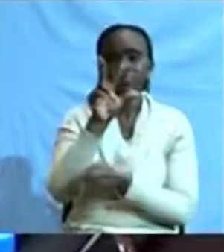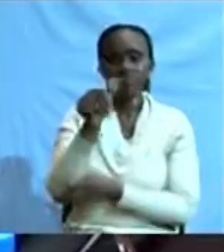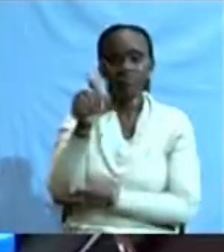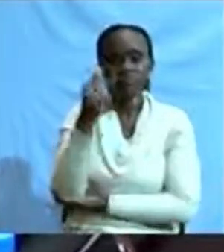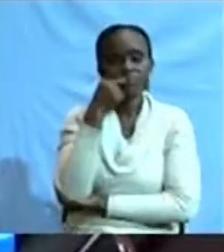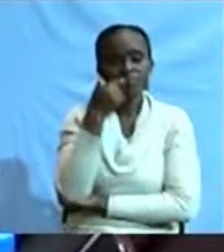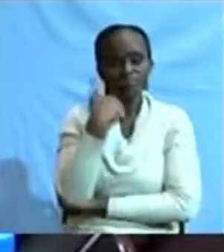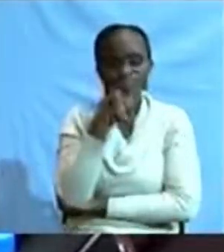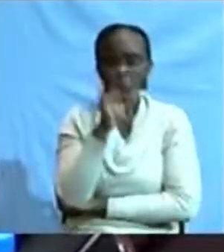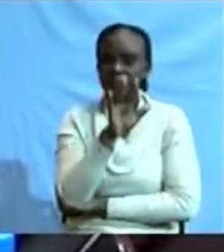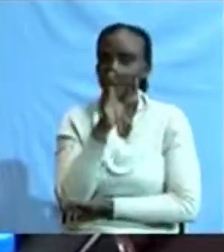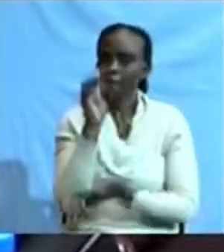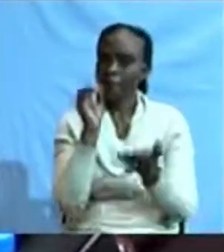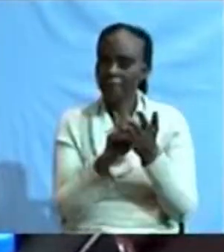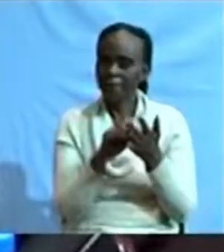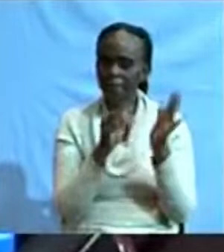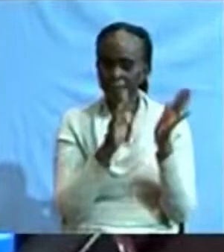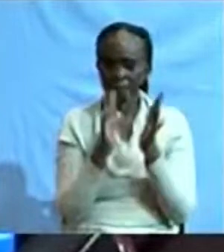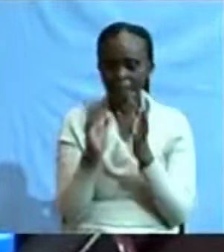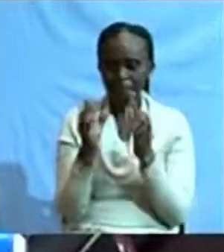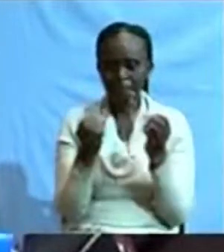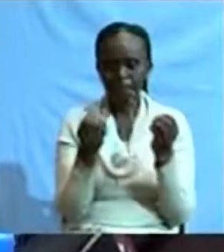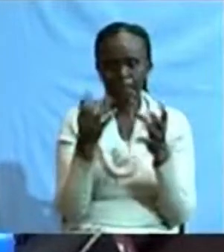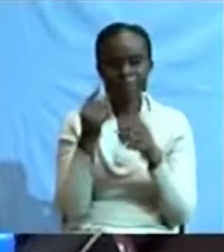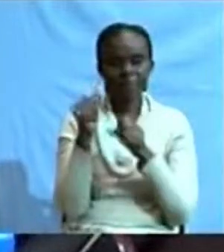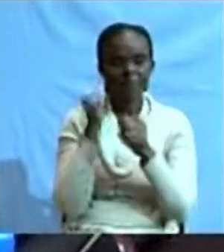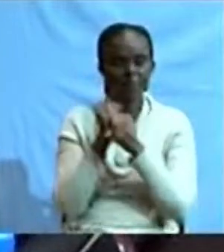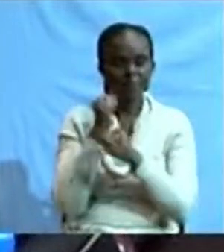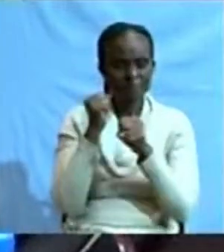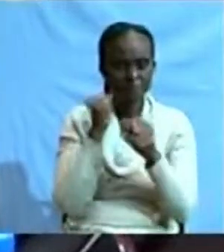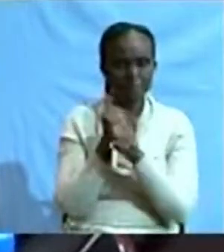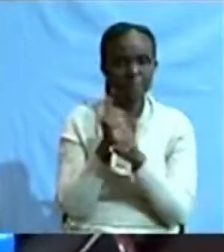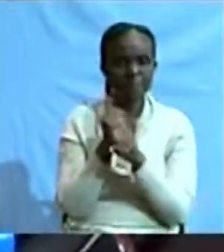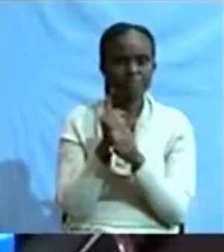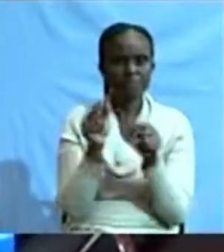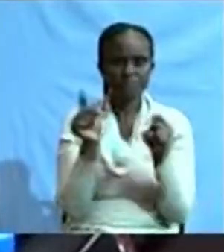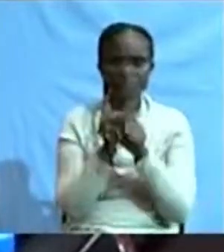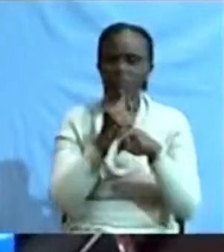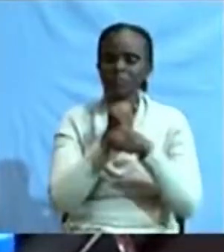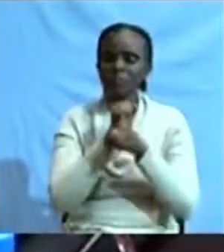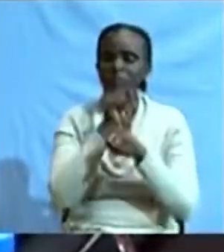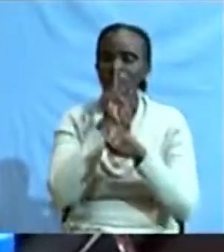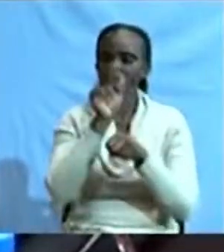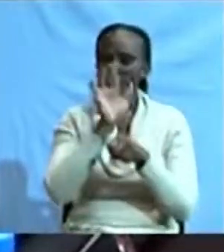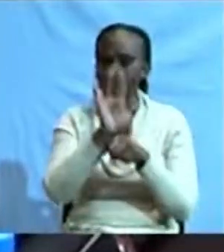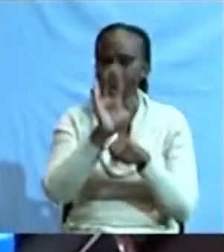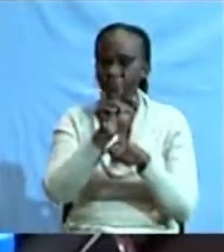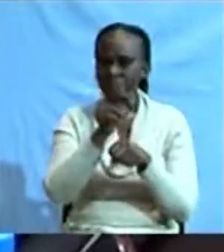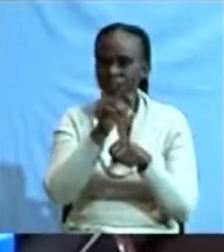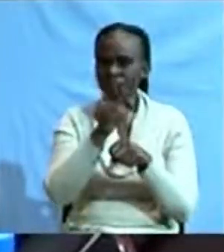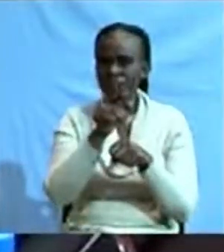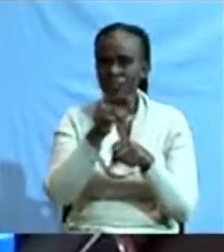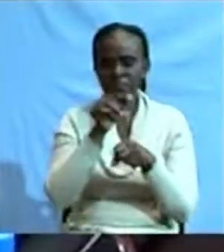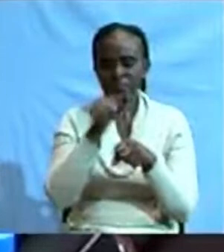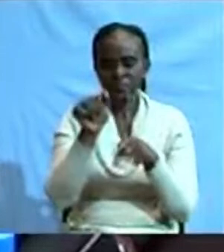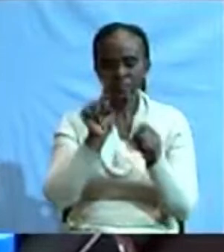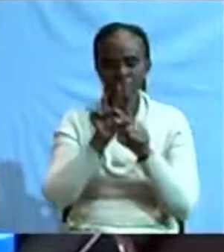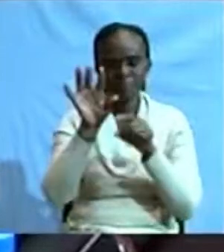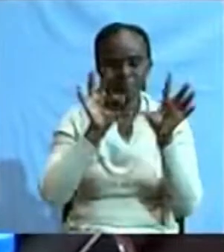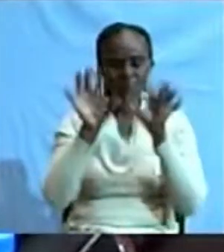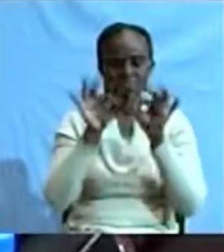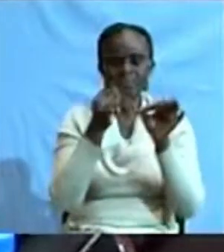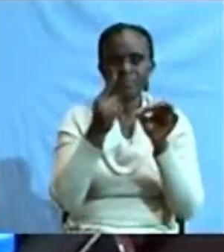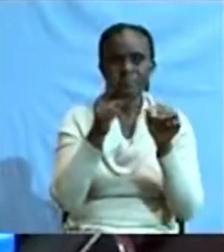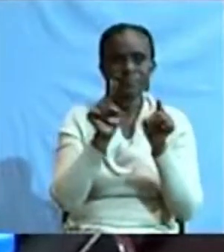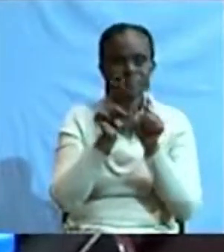said you have put measures, so many initiatives to ensure that you collect. And one of them, I will pick one,